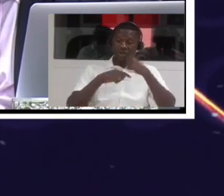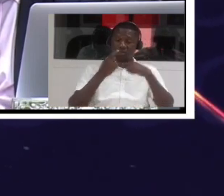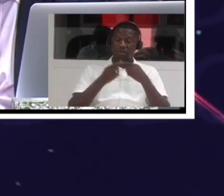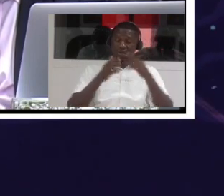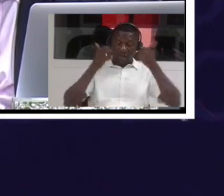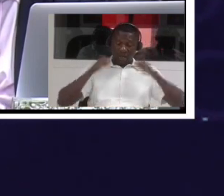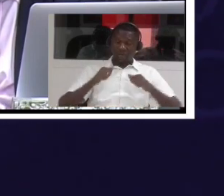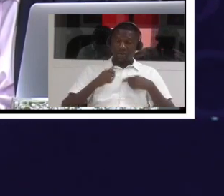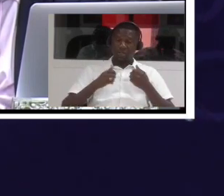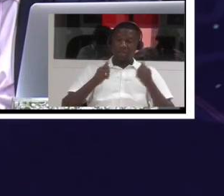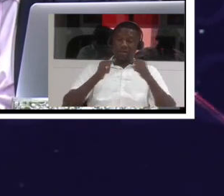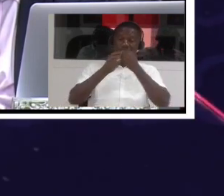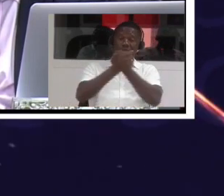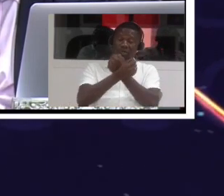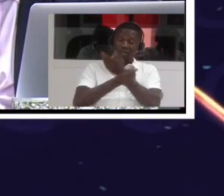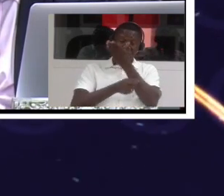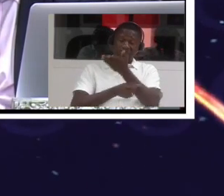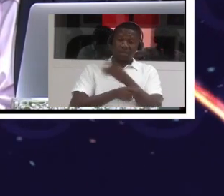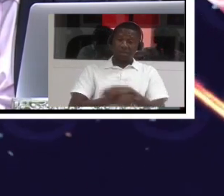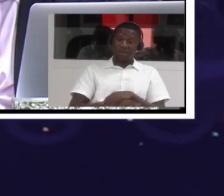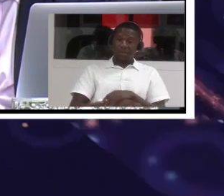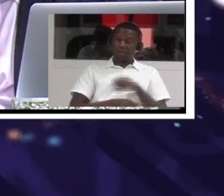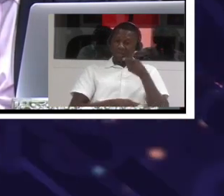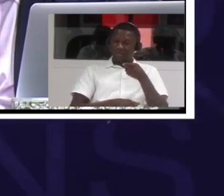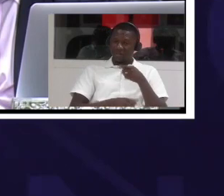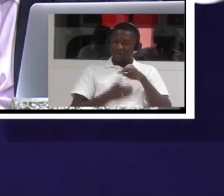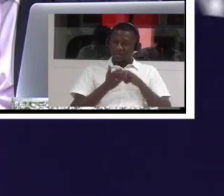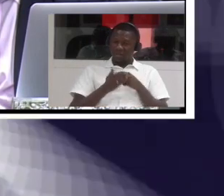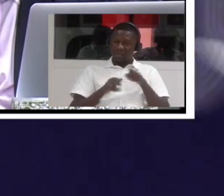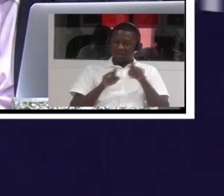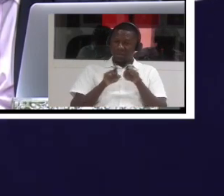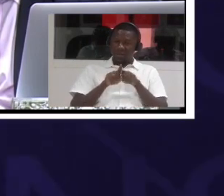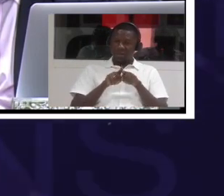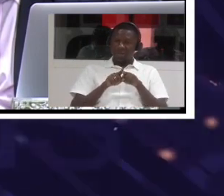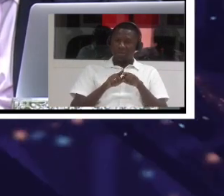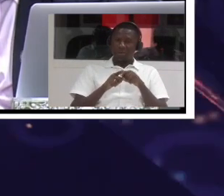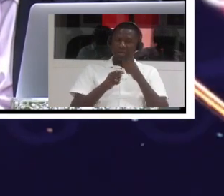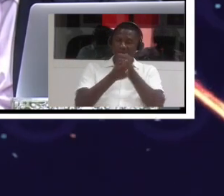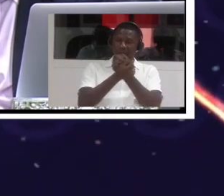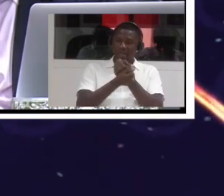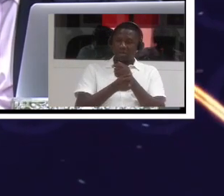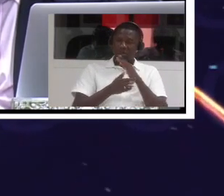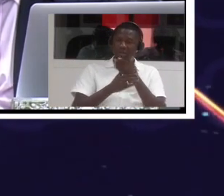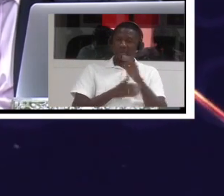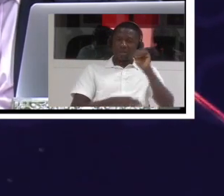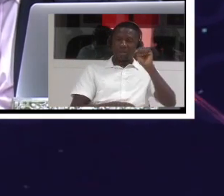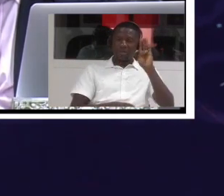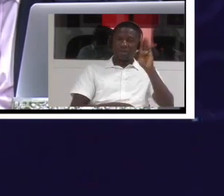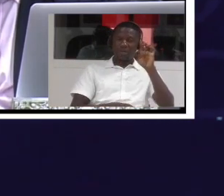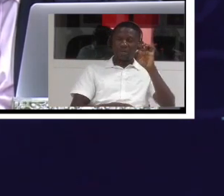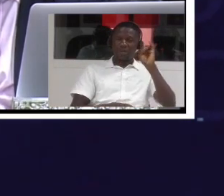this the same arrest as Ernest? Yes. Ibrahim Ernest? Yes. In which he was deported?